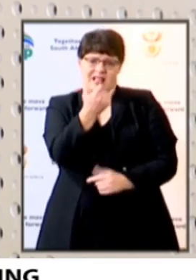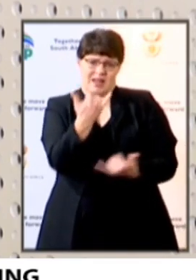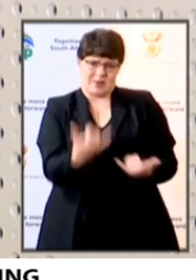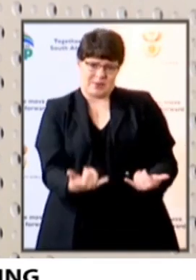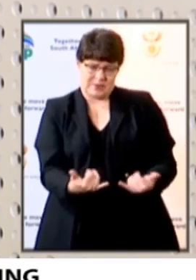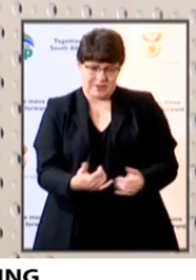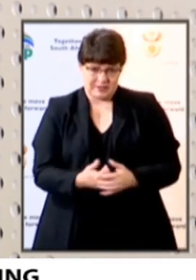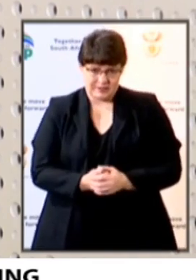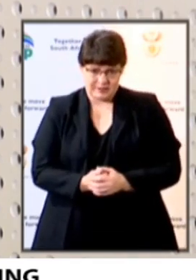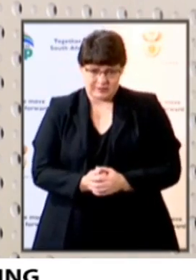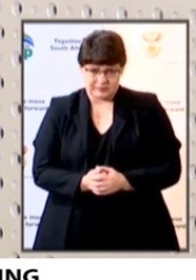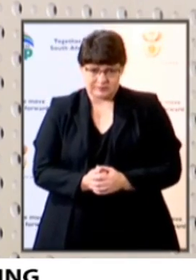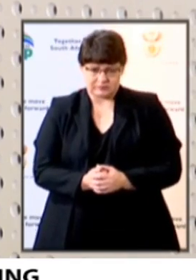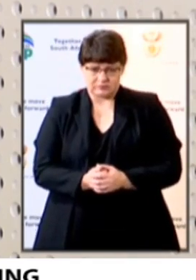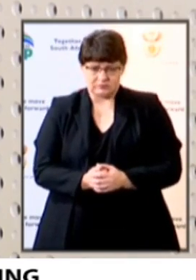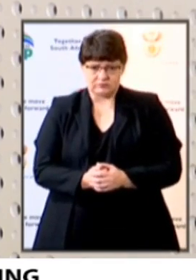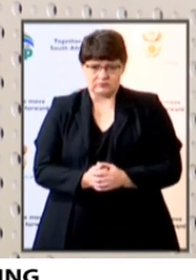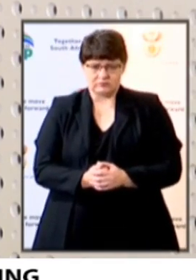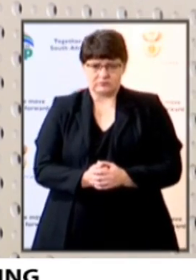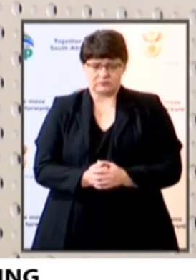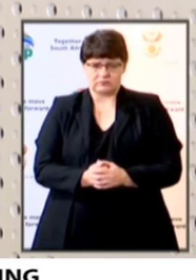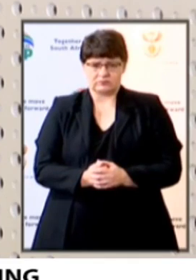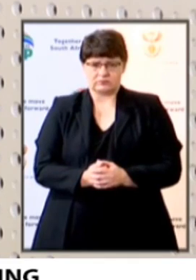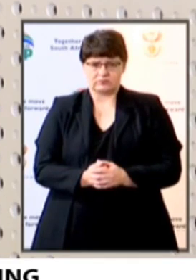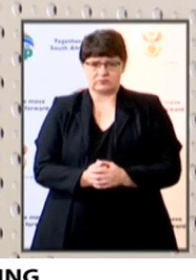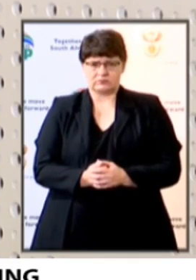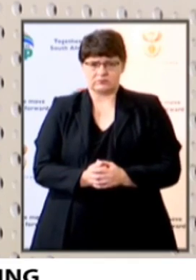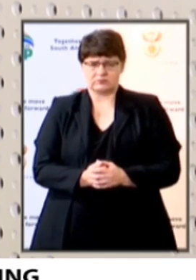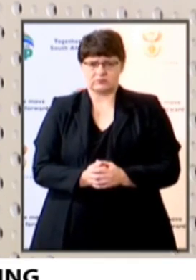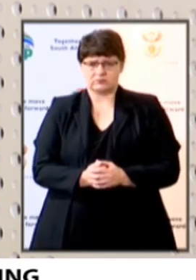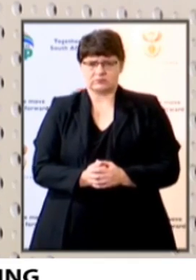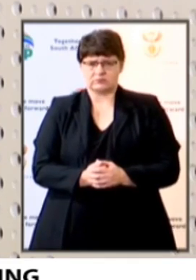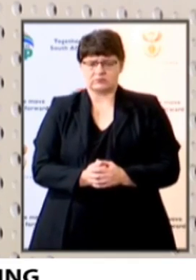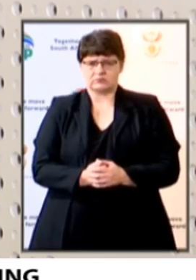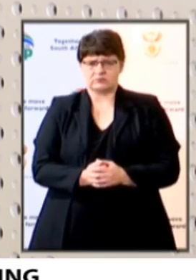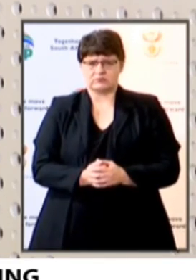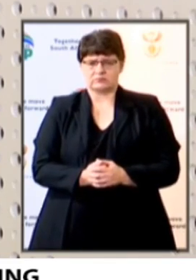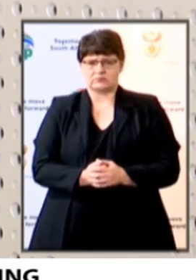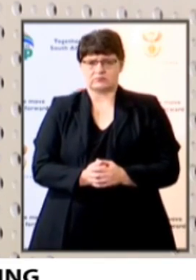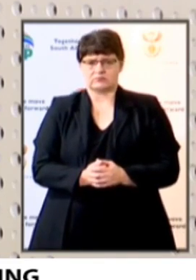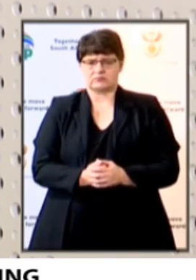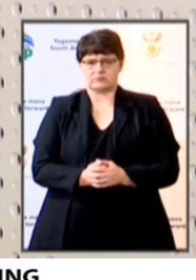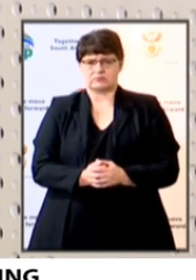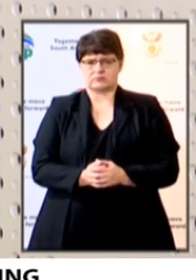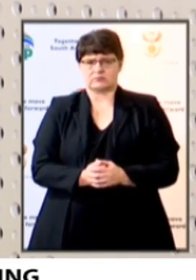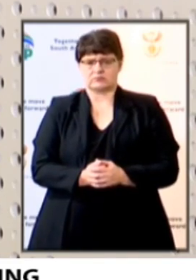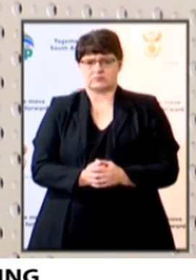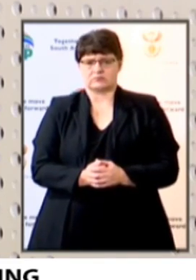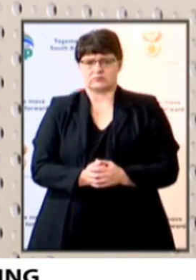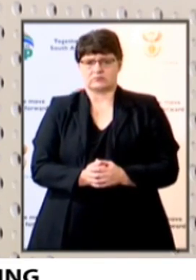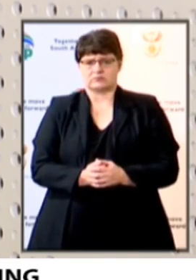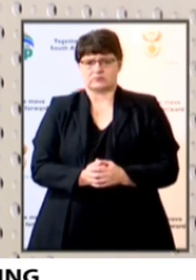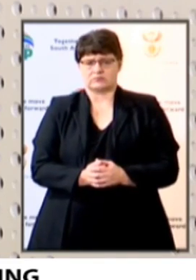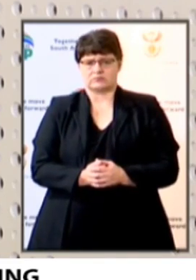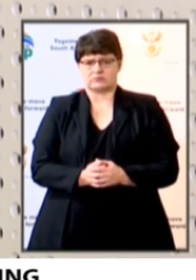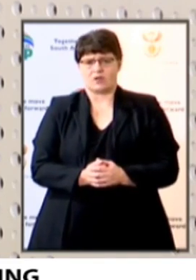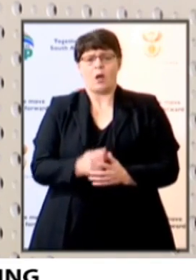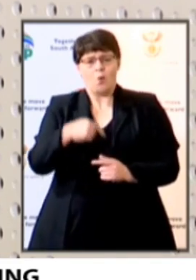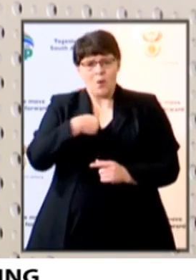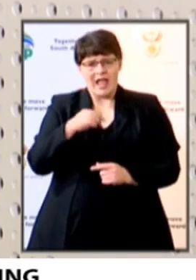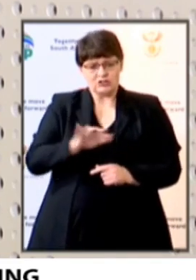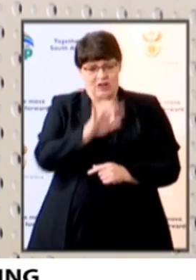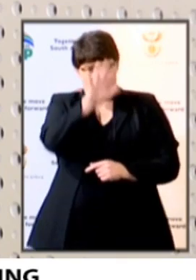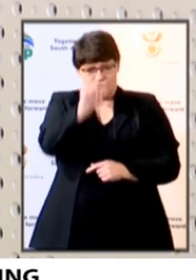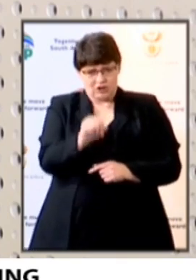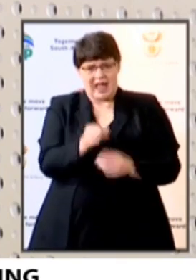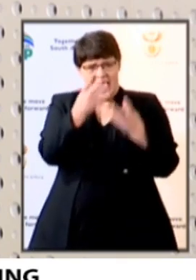And of course, the virus has also exposed our deep, deep fault lines in